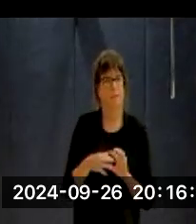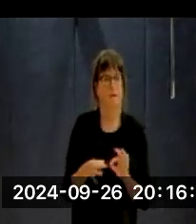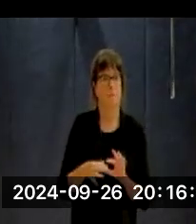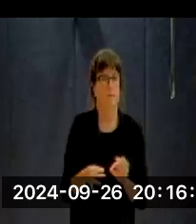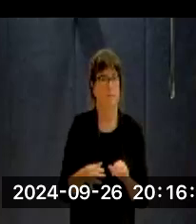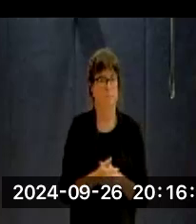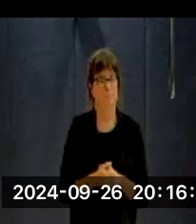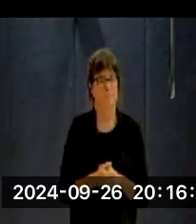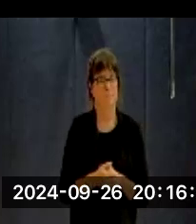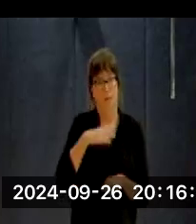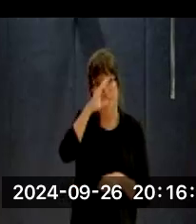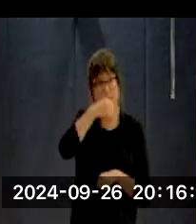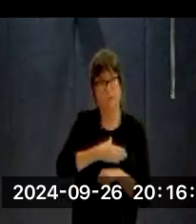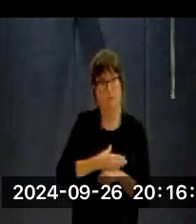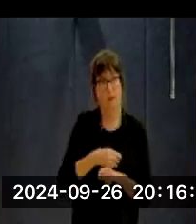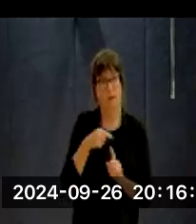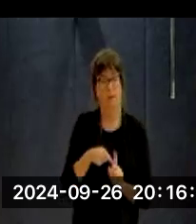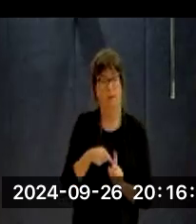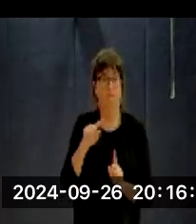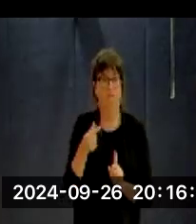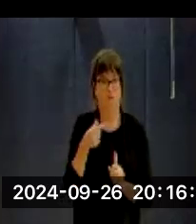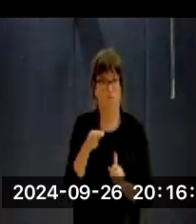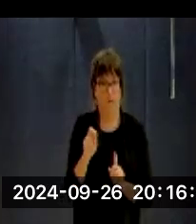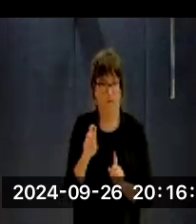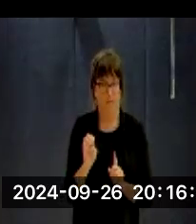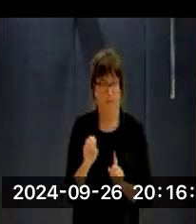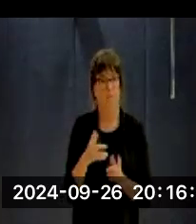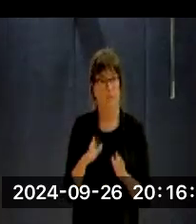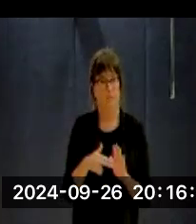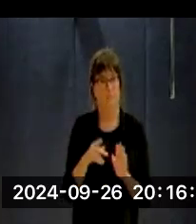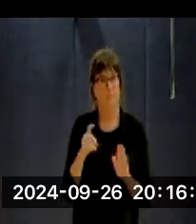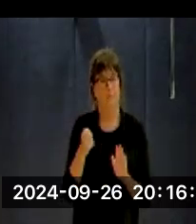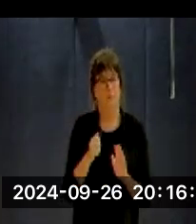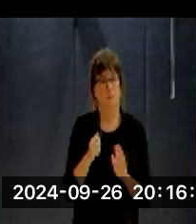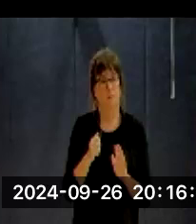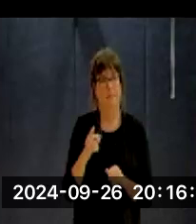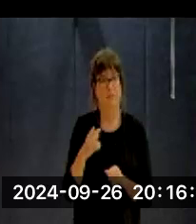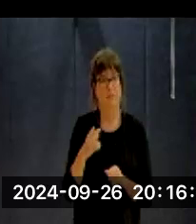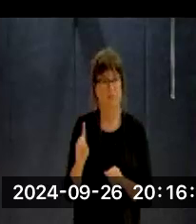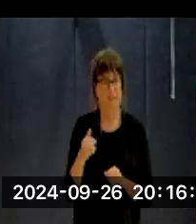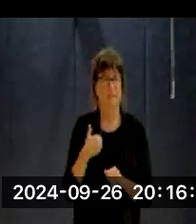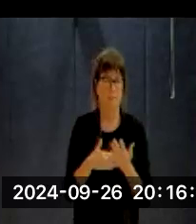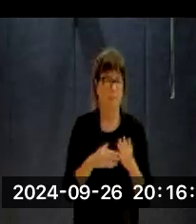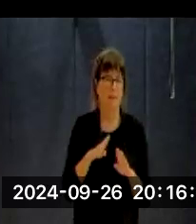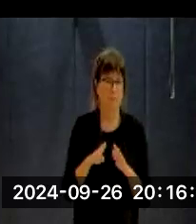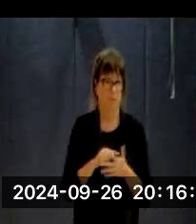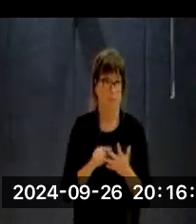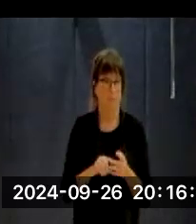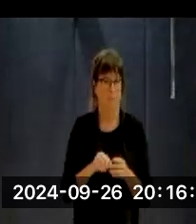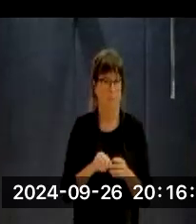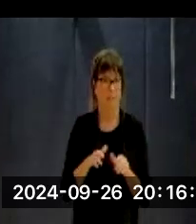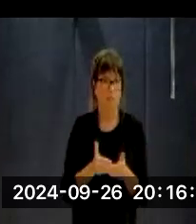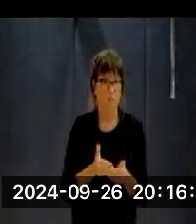have my son who is in first grade. He has been diagnosed with ADHD. He has some behaviors in the